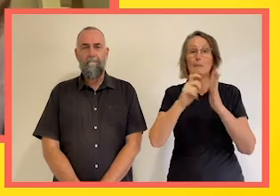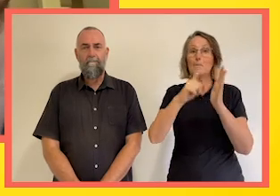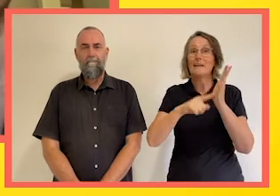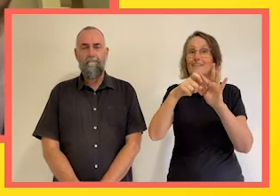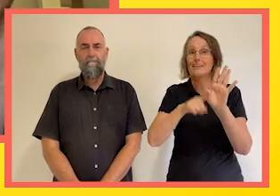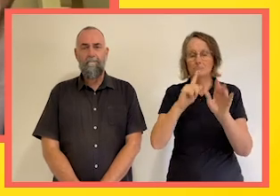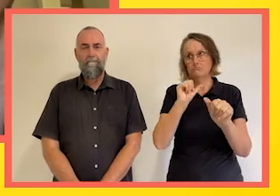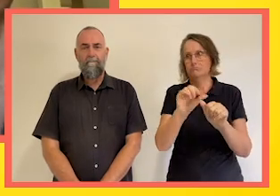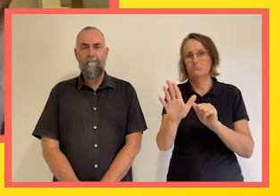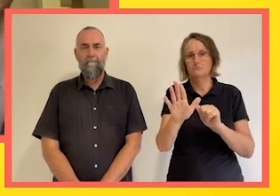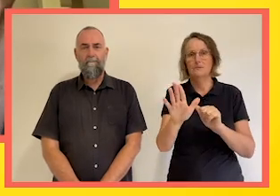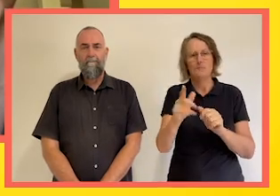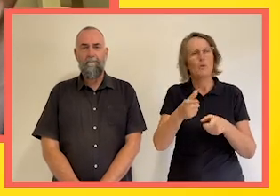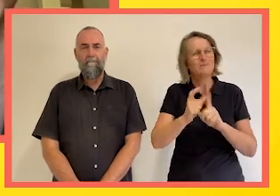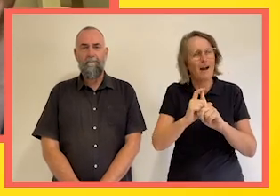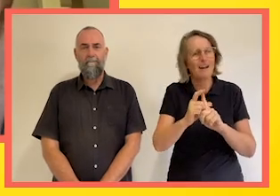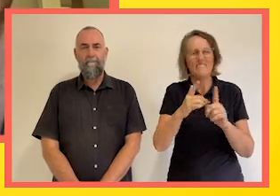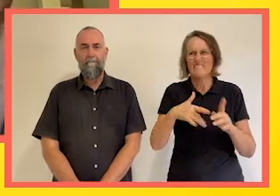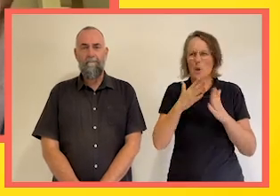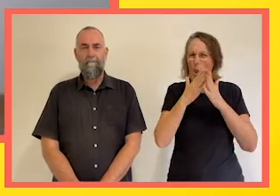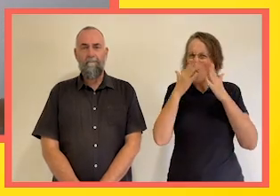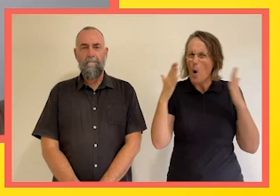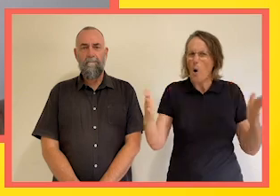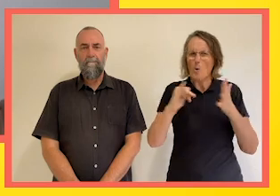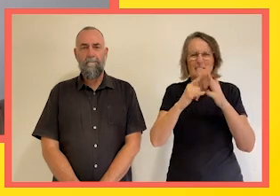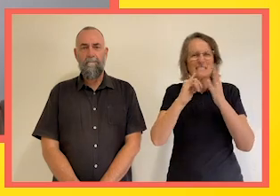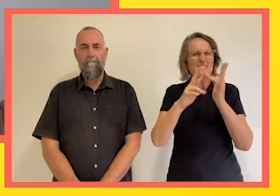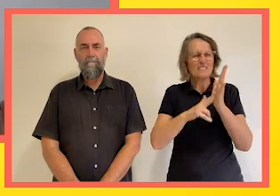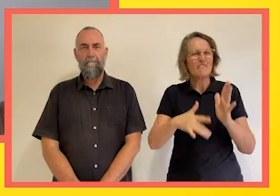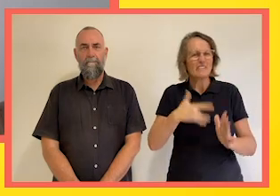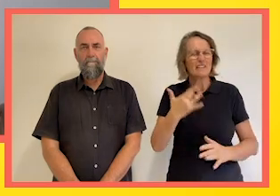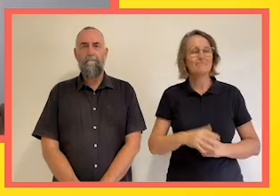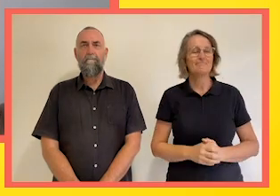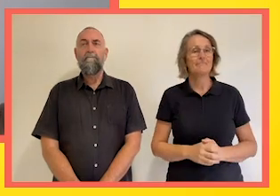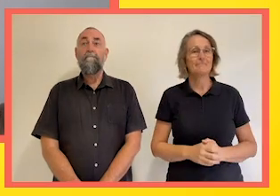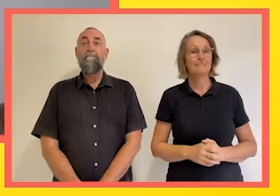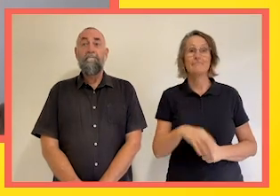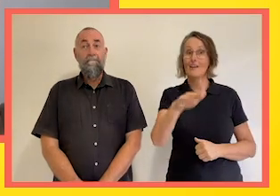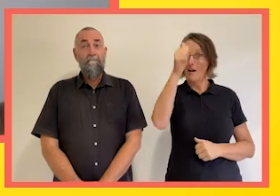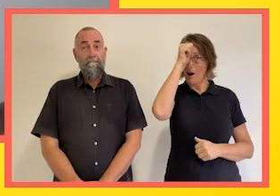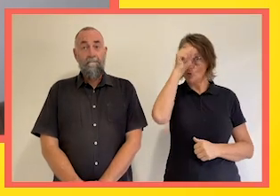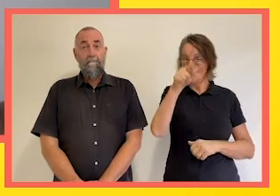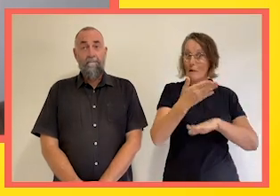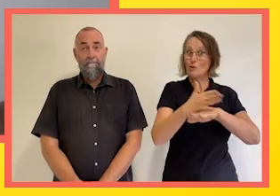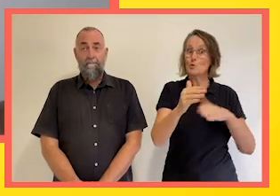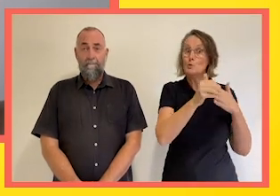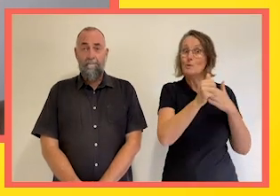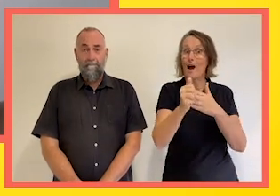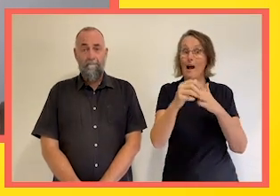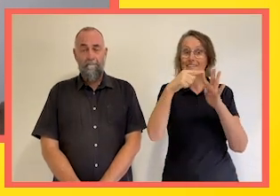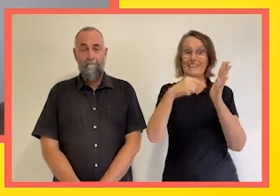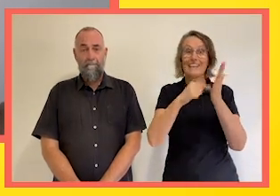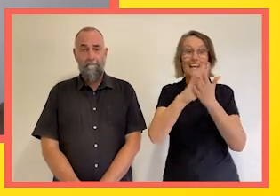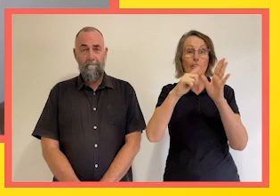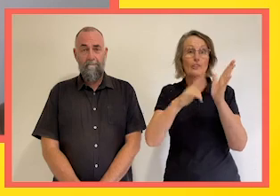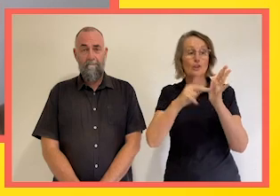So yeah, it was tough and long. Pat, I know that this is the first season with your new guide, Ethan